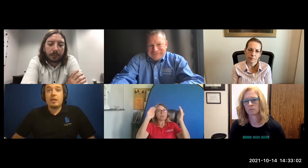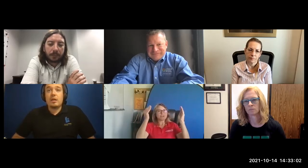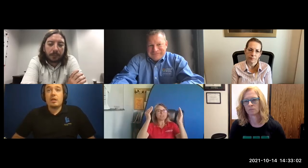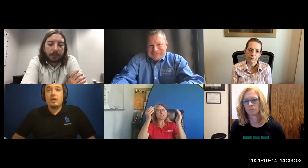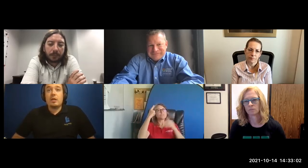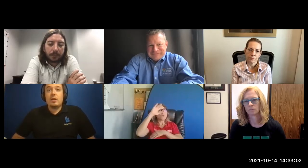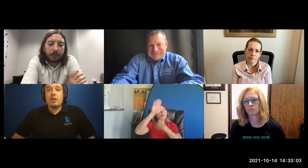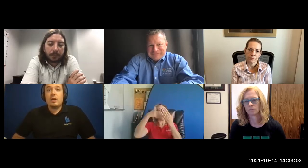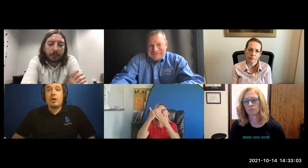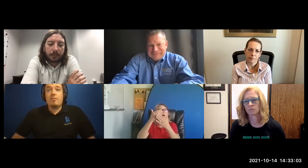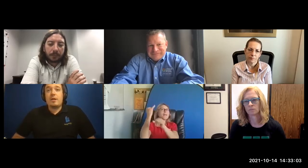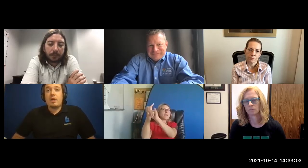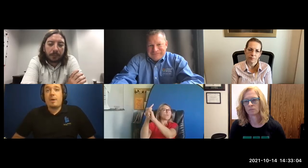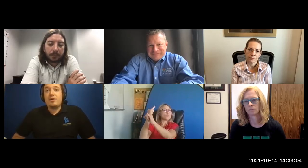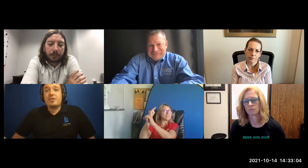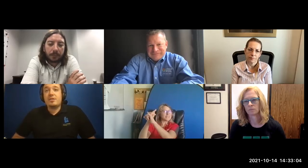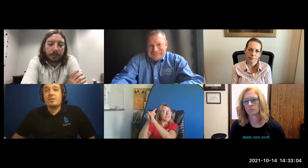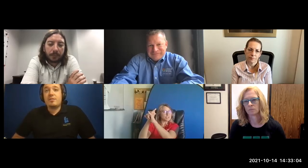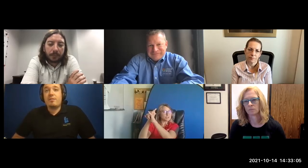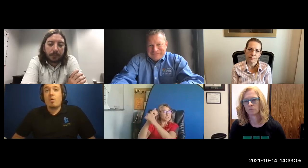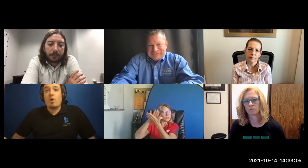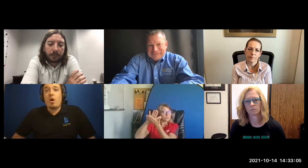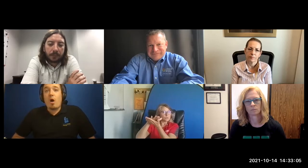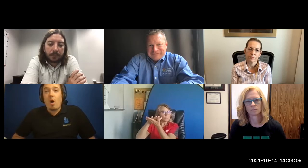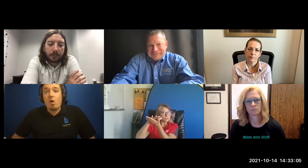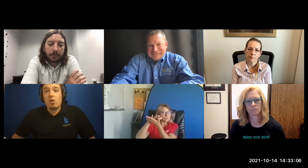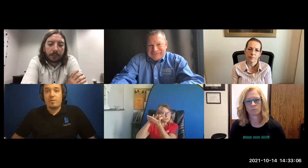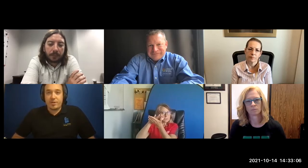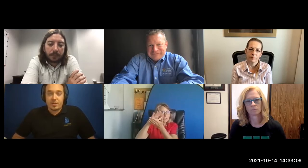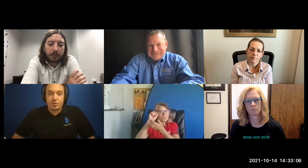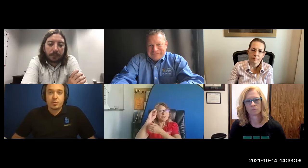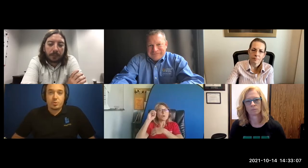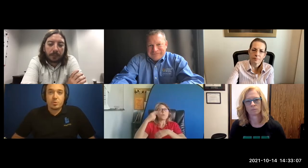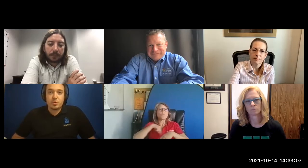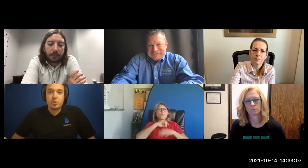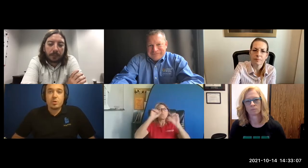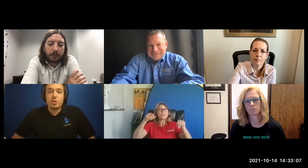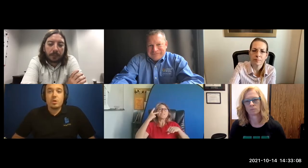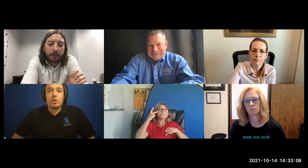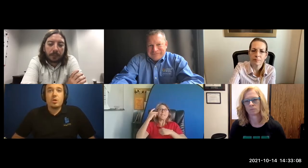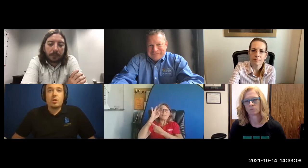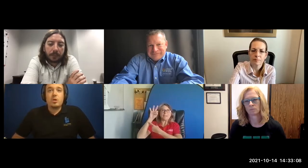think of the comparisons for all of the residential schools.